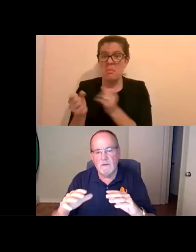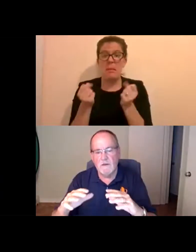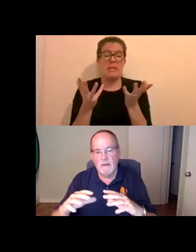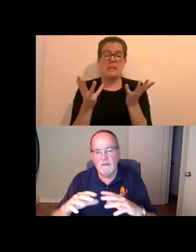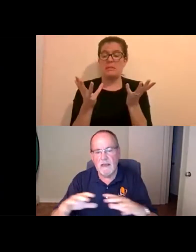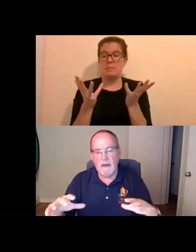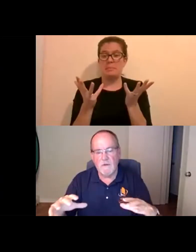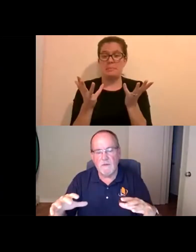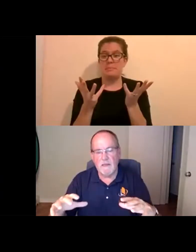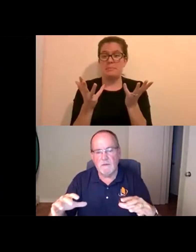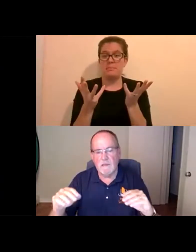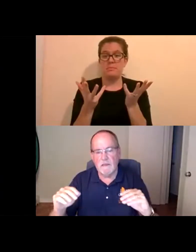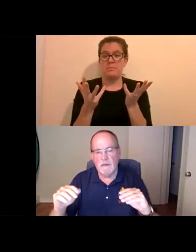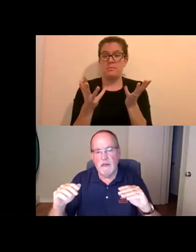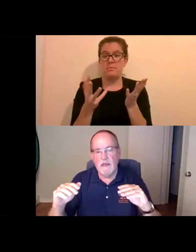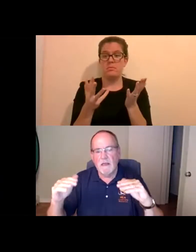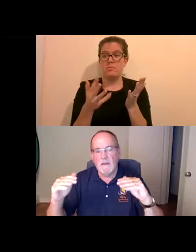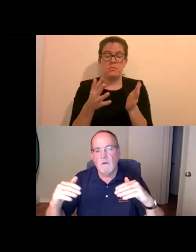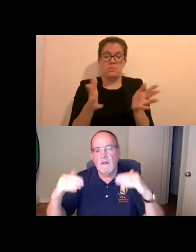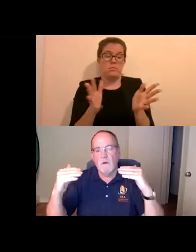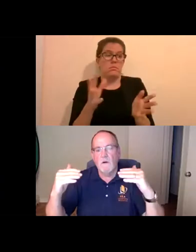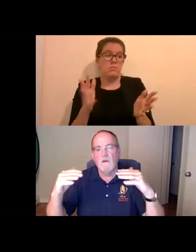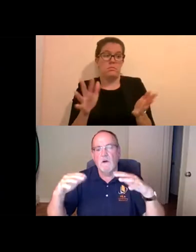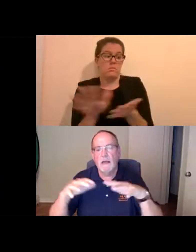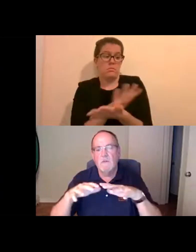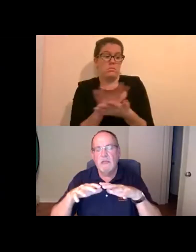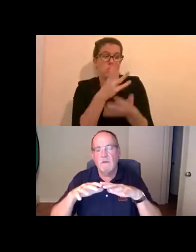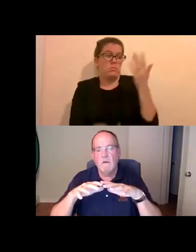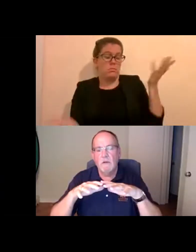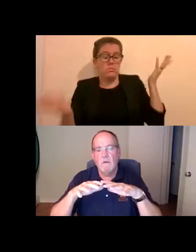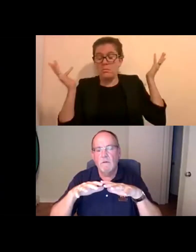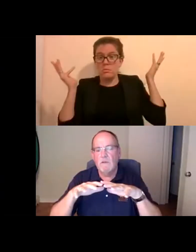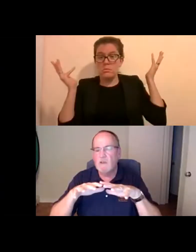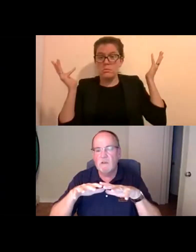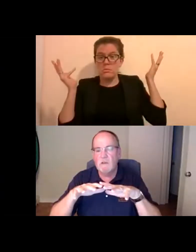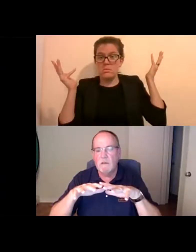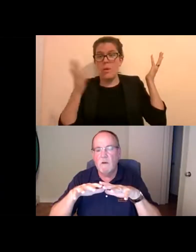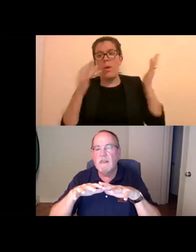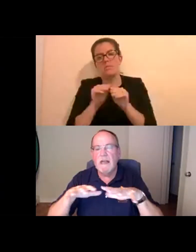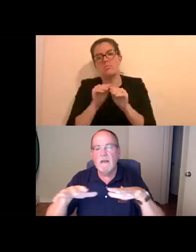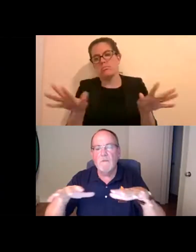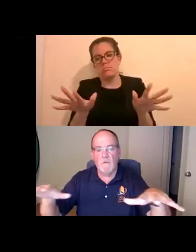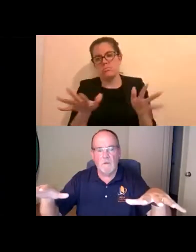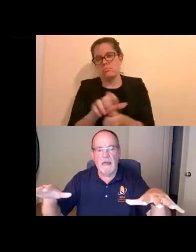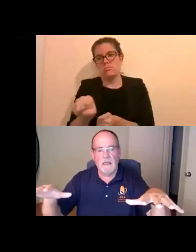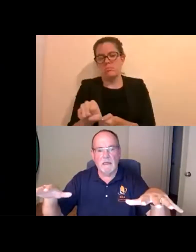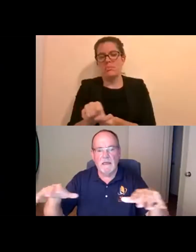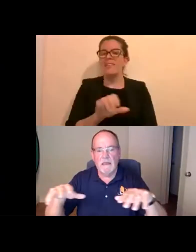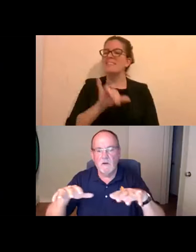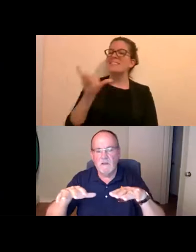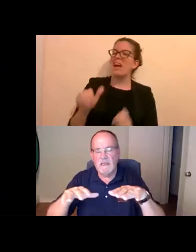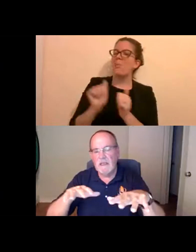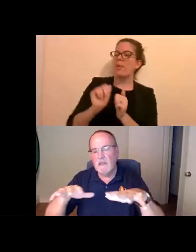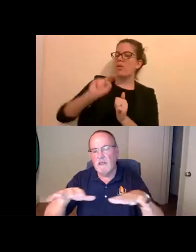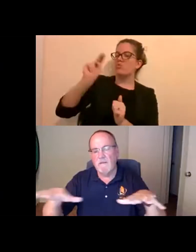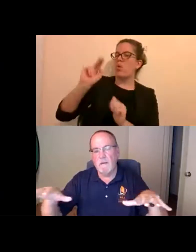in terms of how that response was here. So in the northern tribes, they were just only the names remained, and